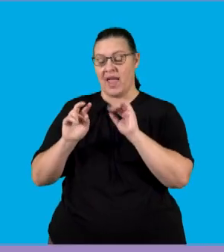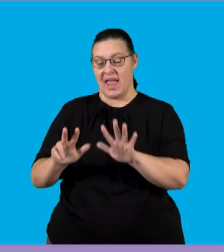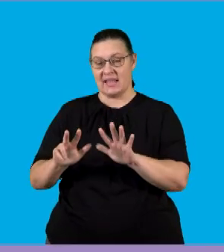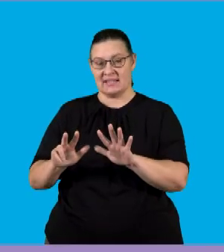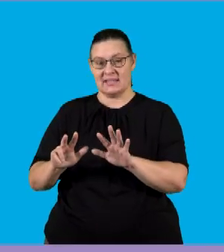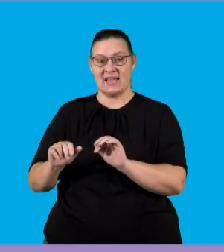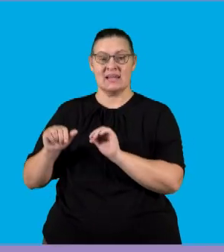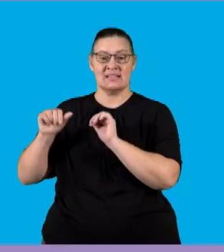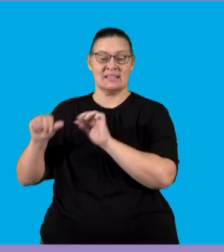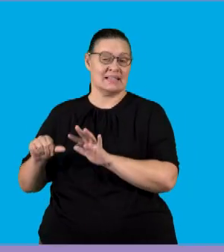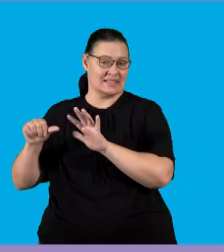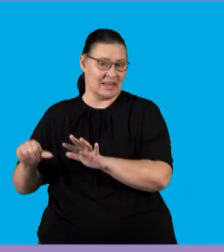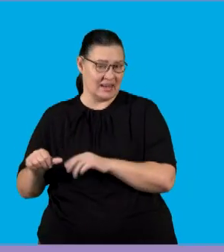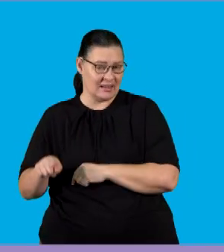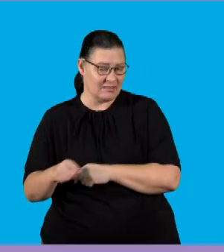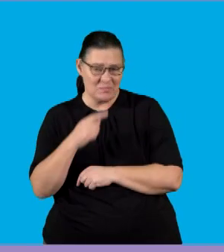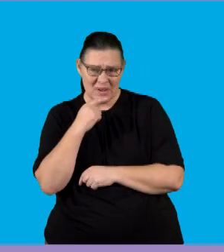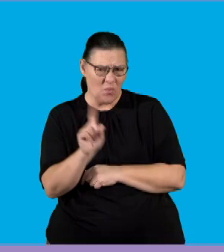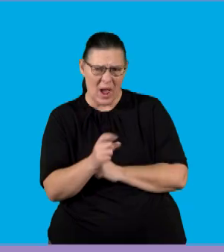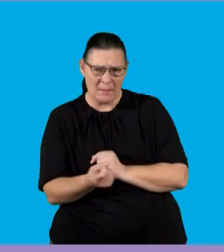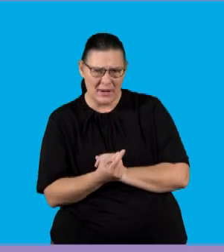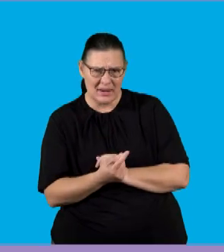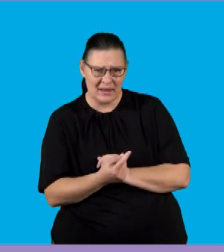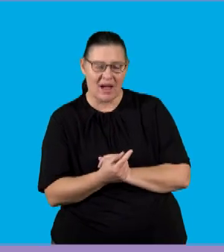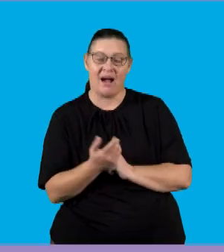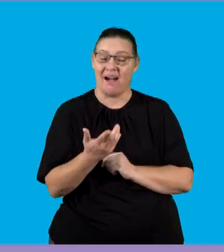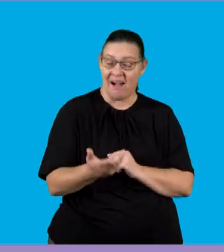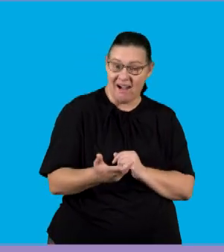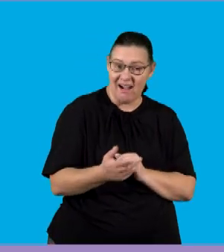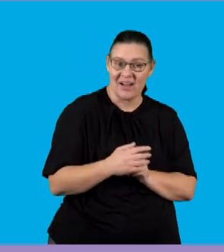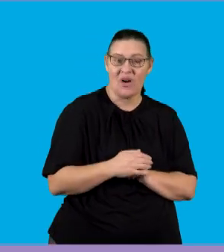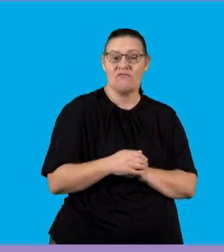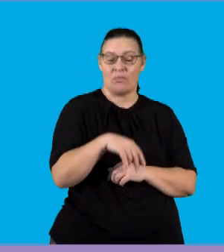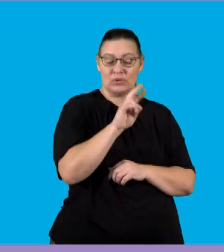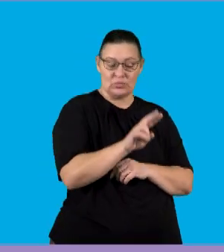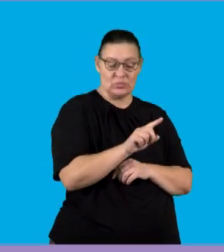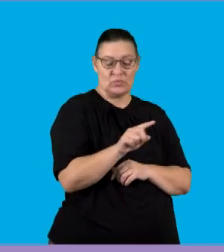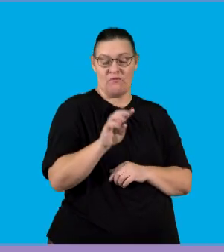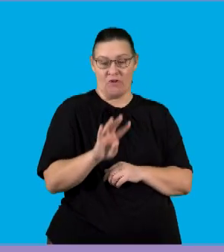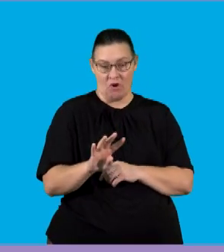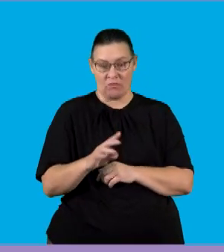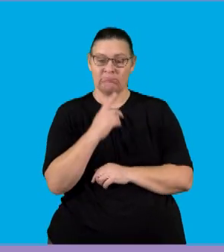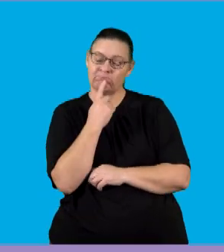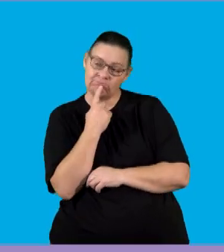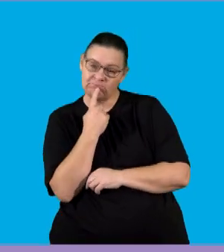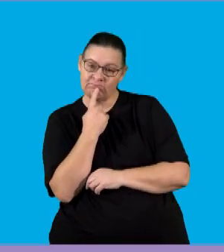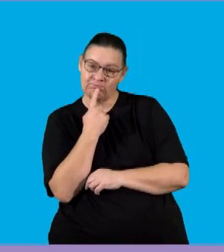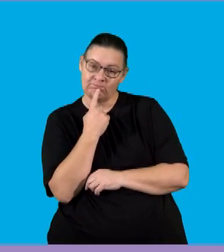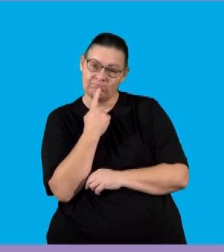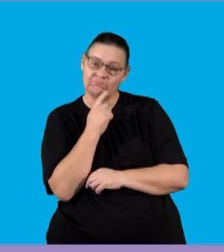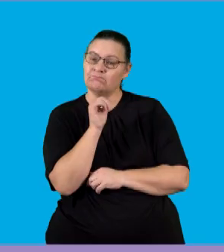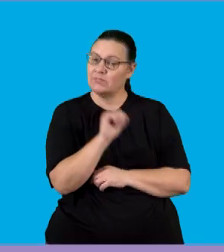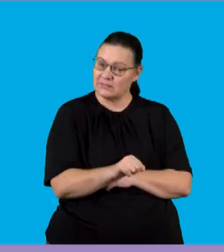you identify what is happening in this pattern? Well, from 2 to 4, we can see